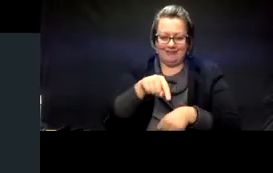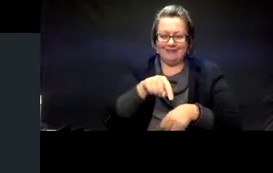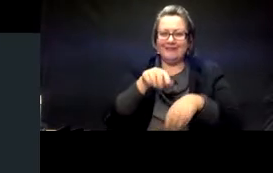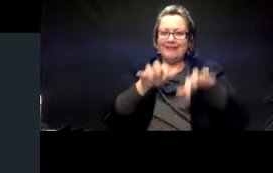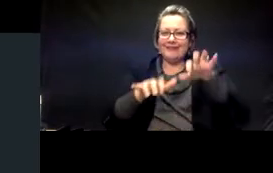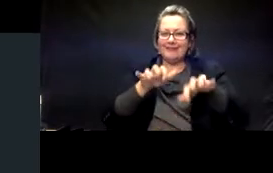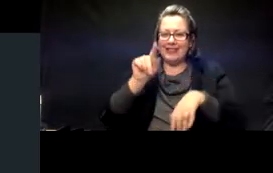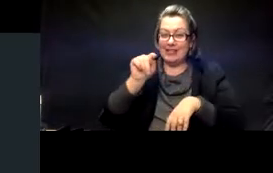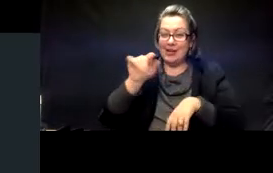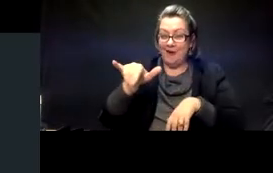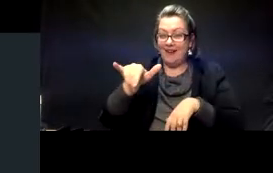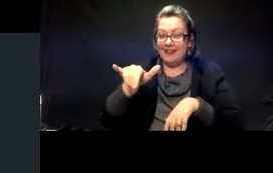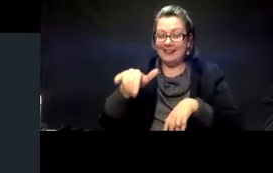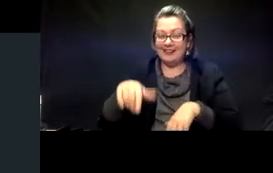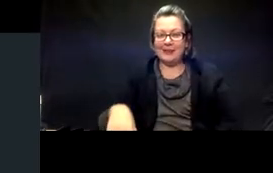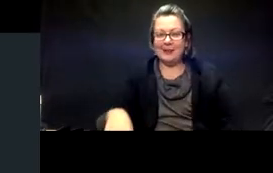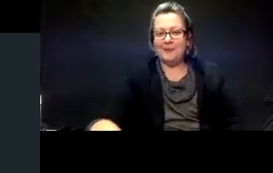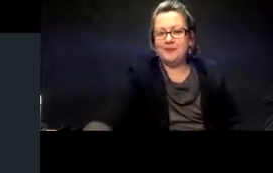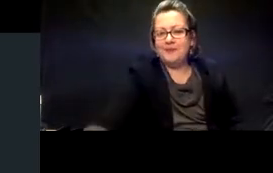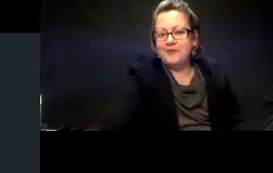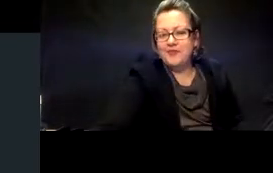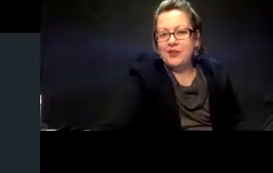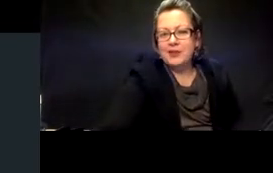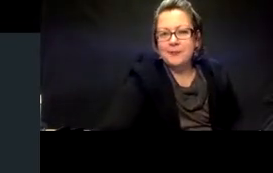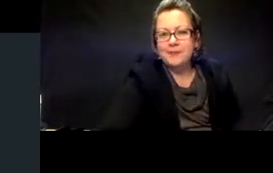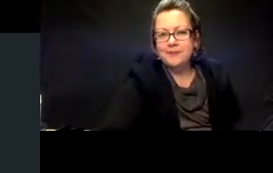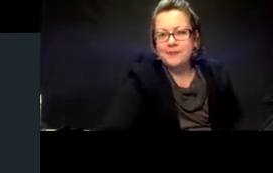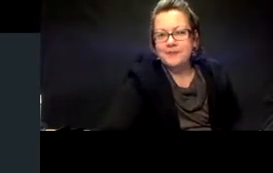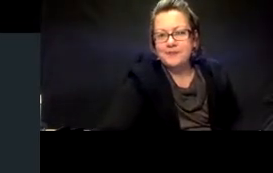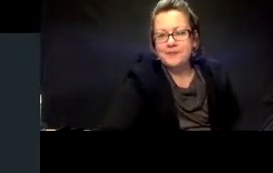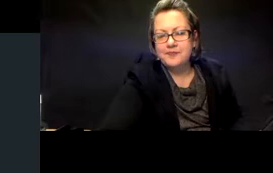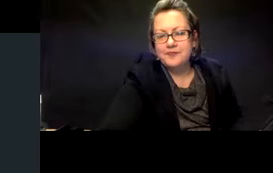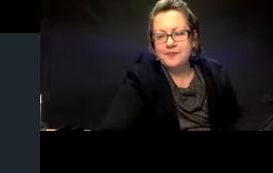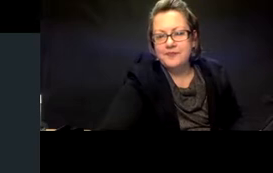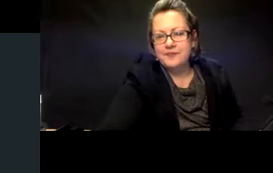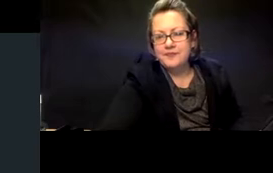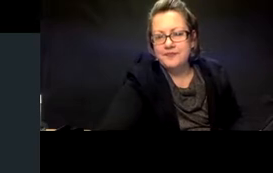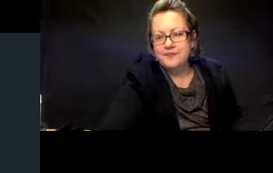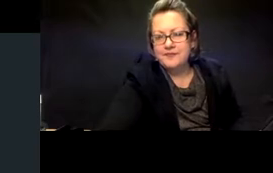to see what the person is saying. It would show up on my TTY.